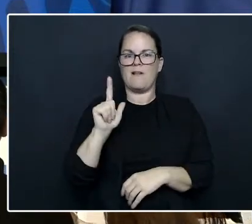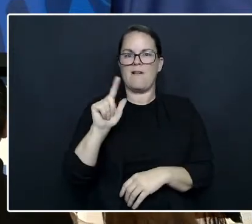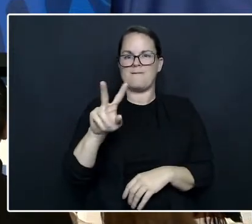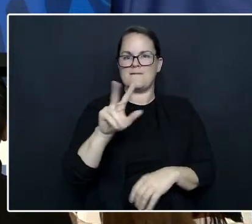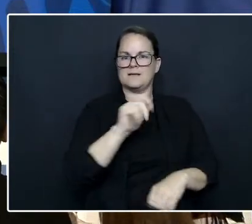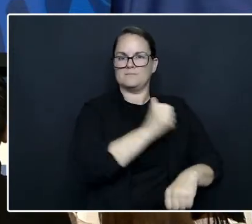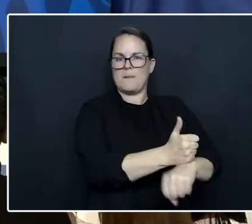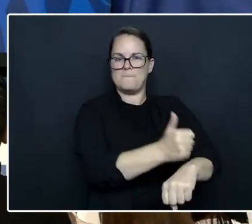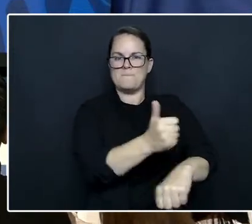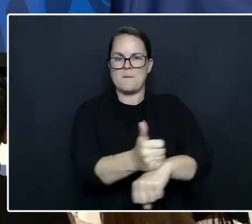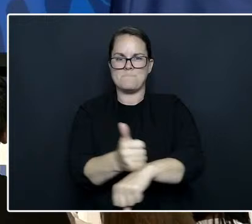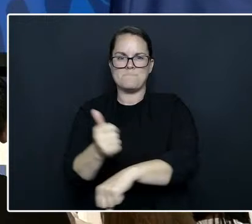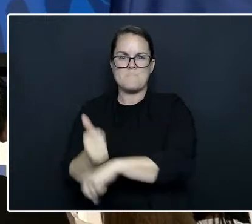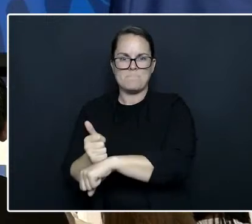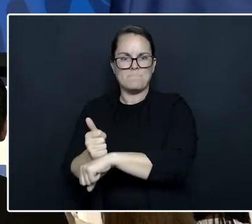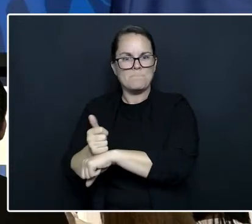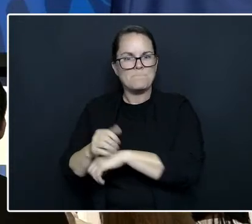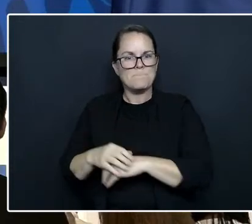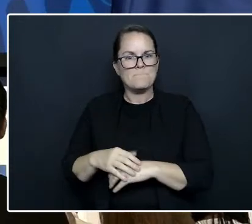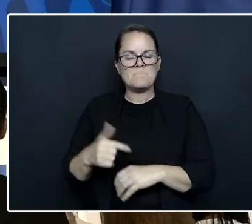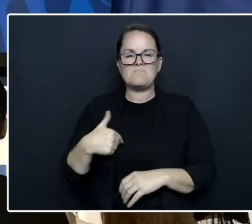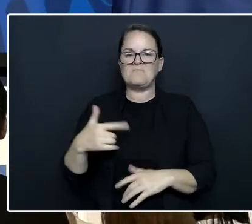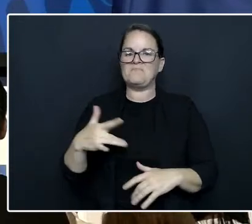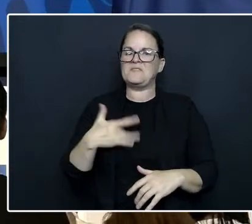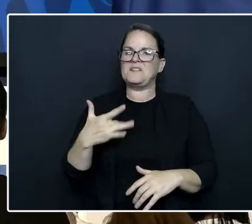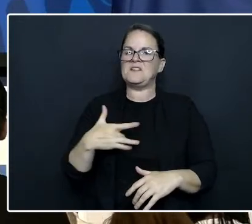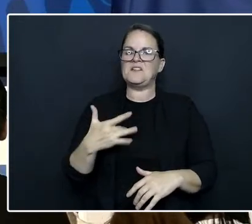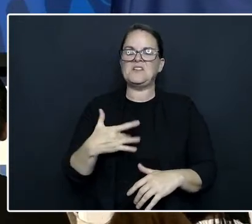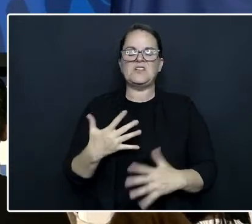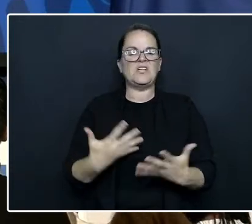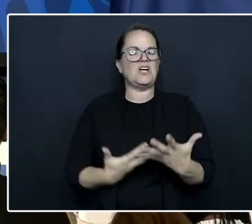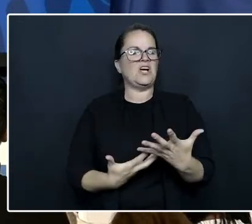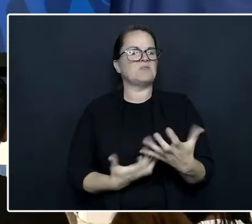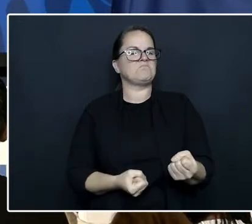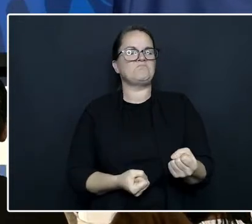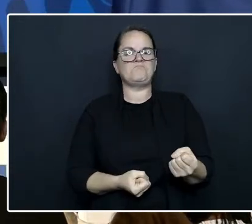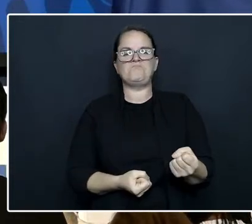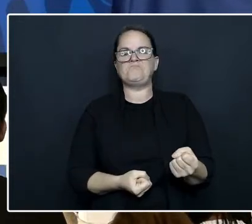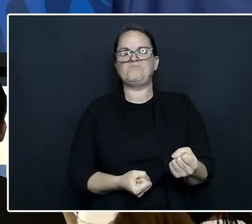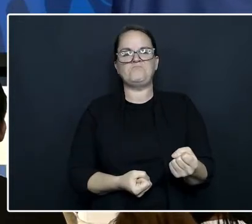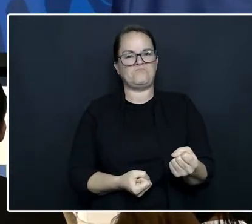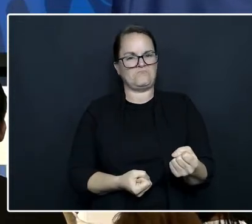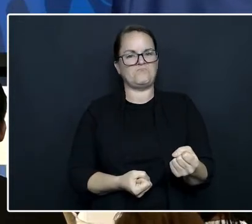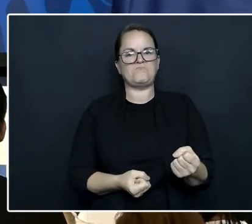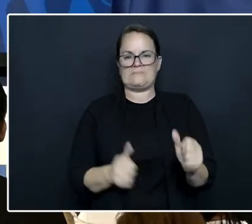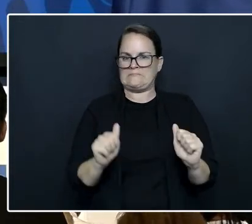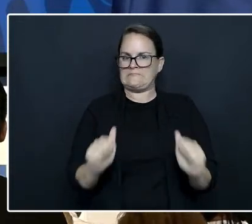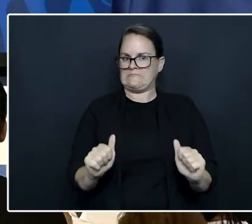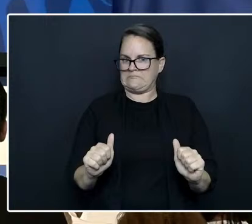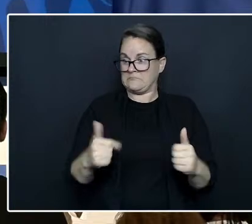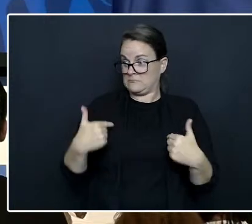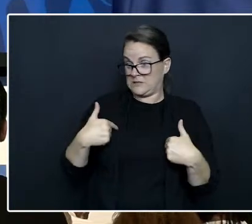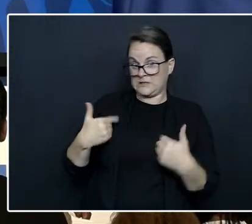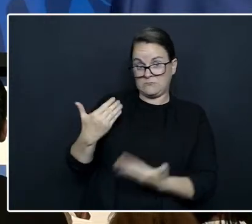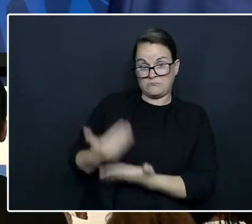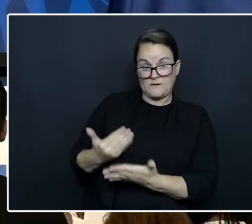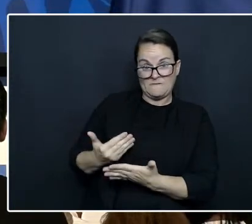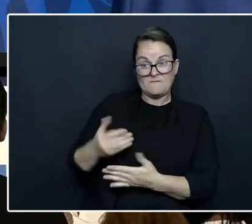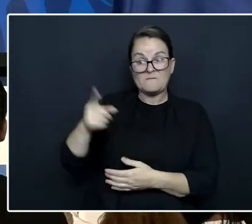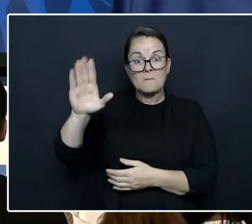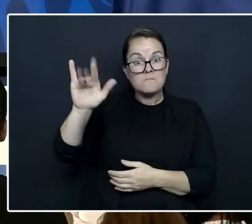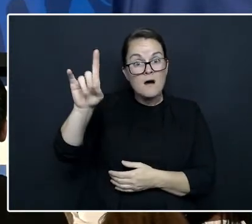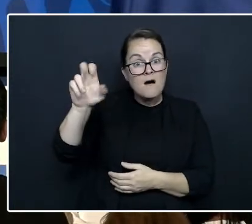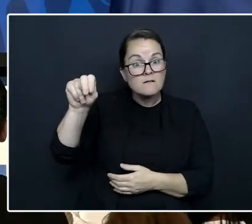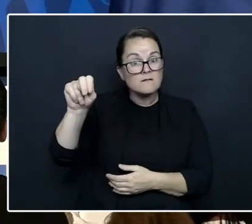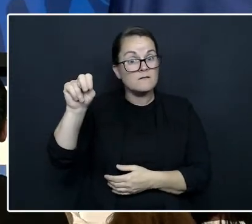And I am confident to say that I am proof of President Biden and Vice President Harris.